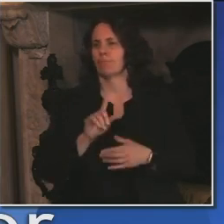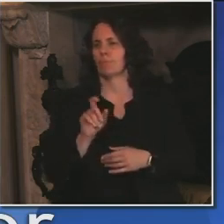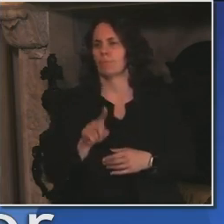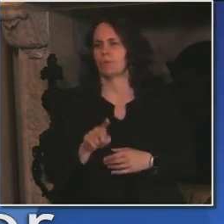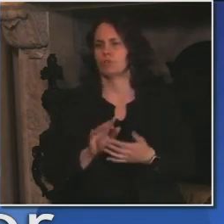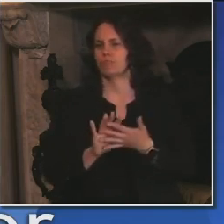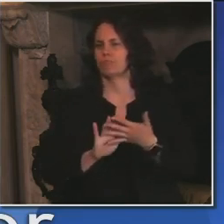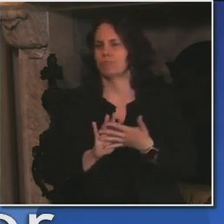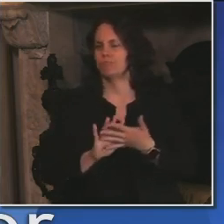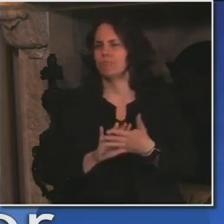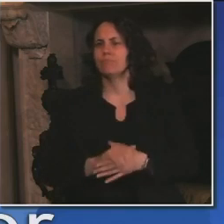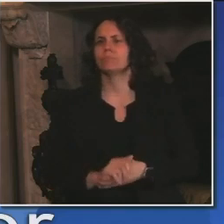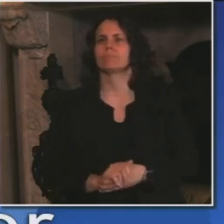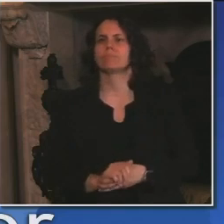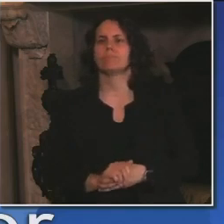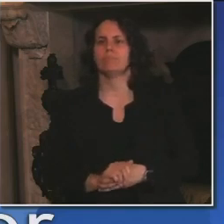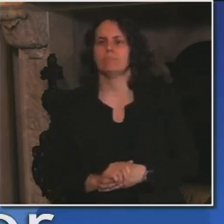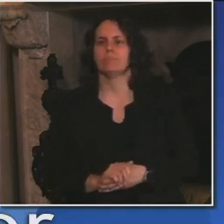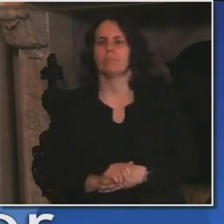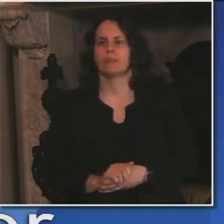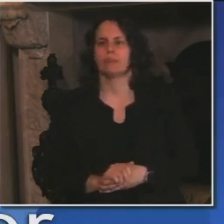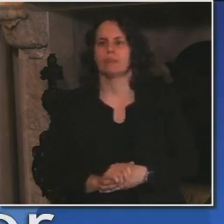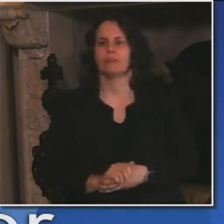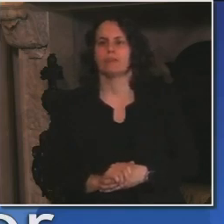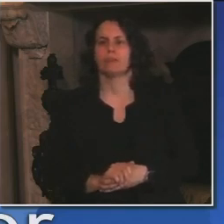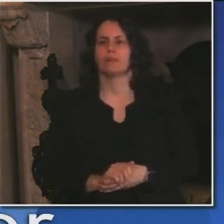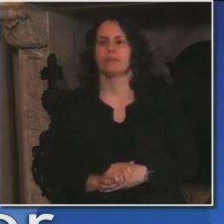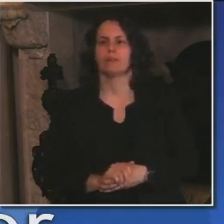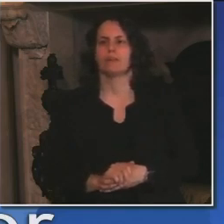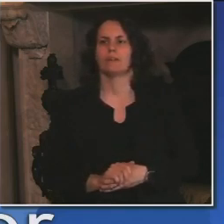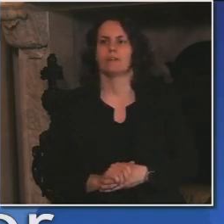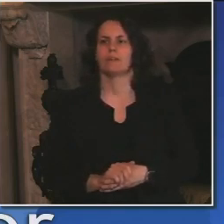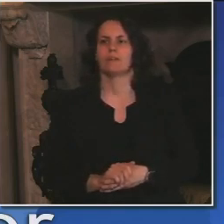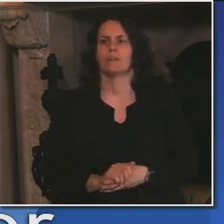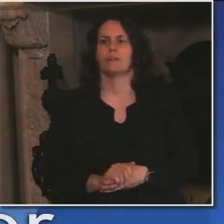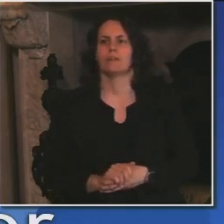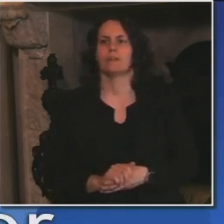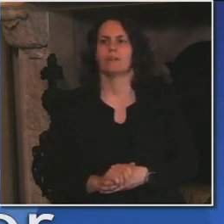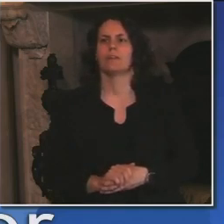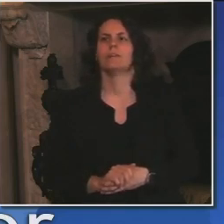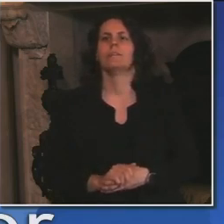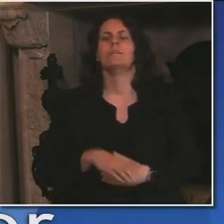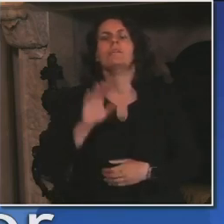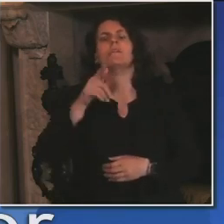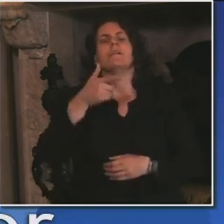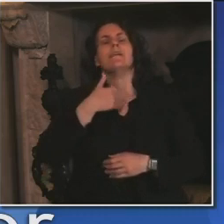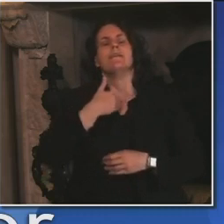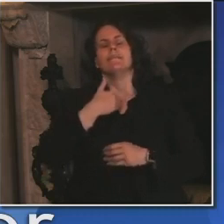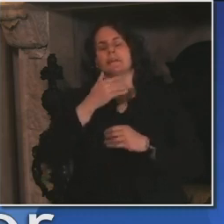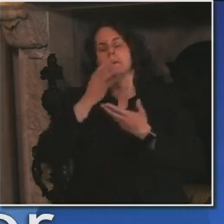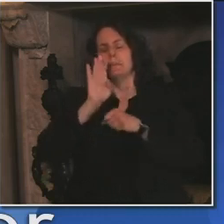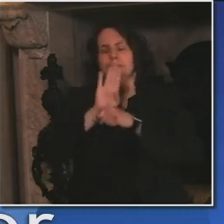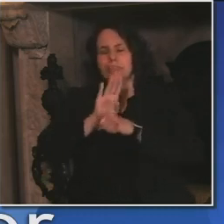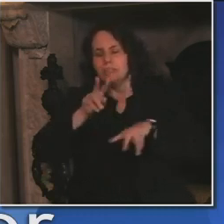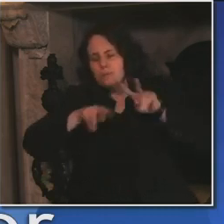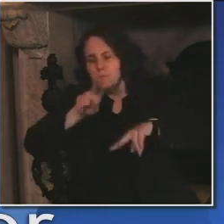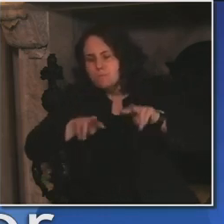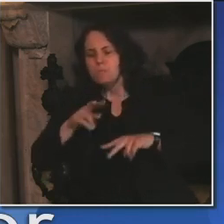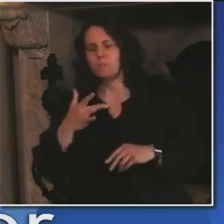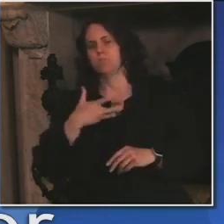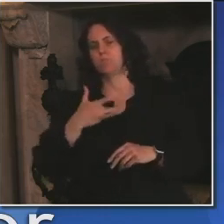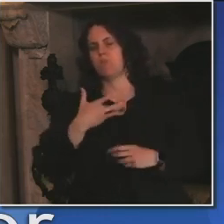are worried about closing. I want to know, do you think that's an accurate assessment about the 750,000, judging by the one in three businesses being worried about